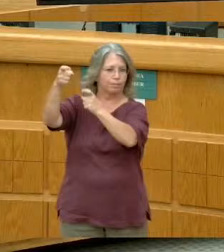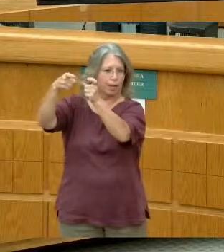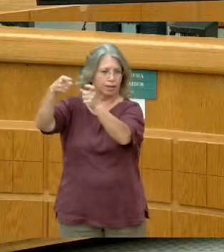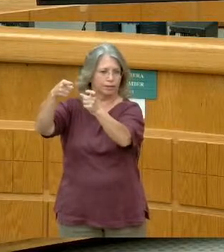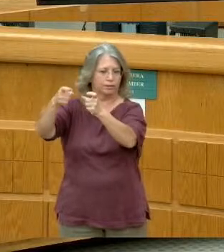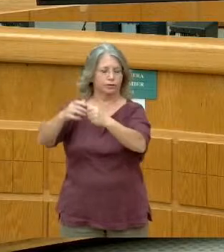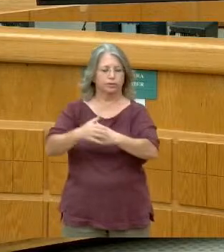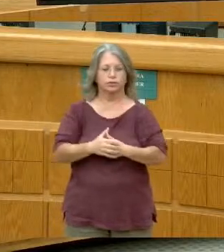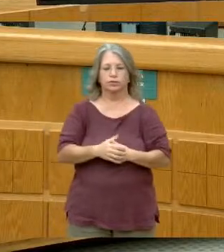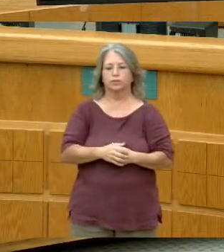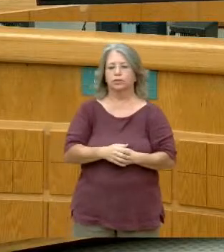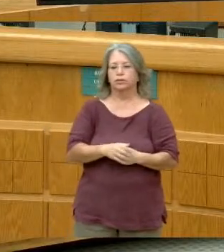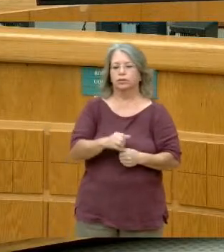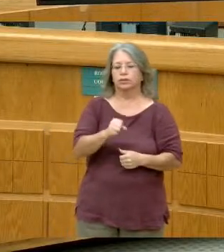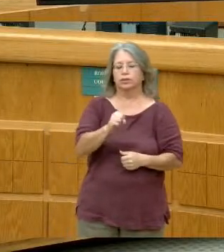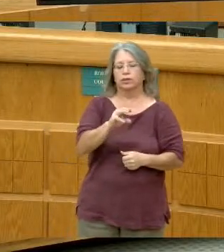reported